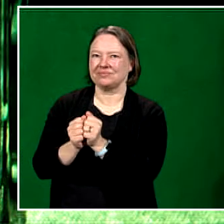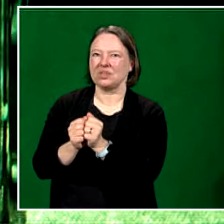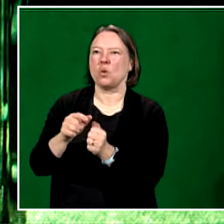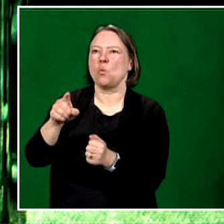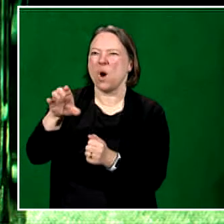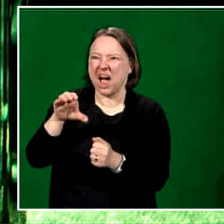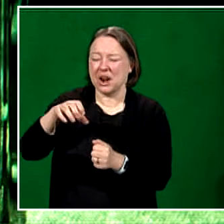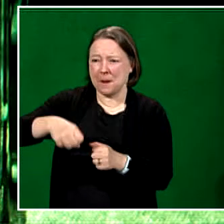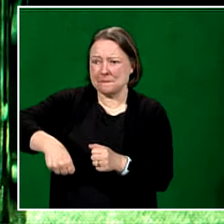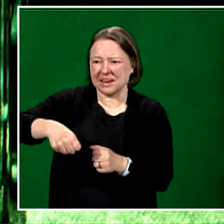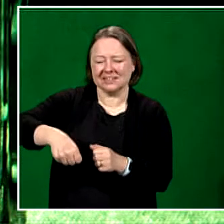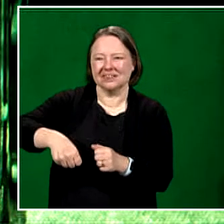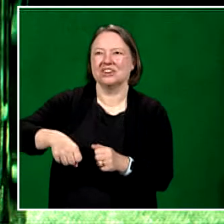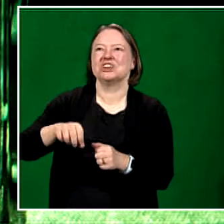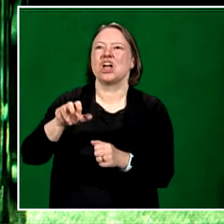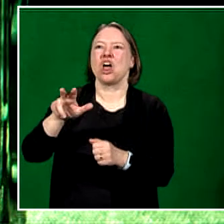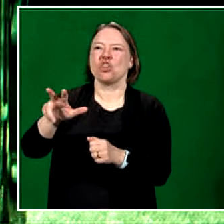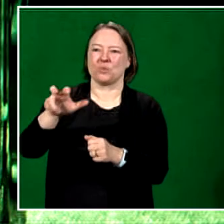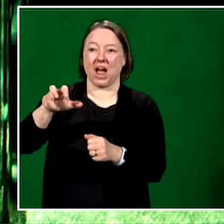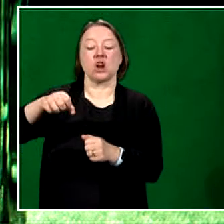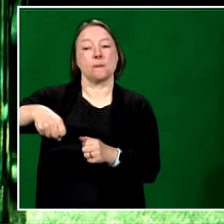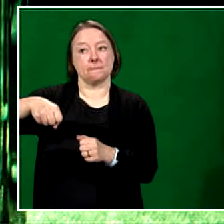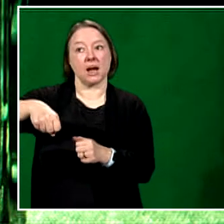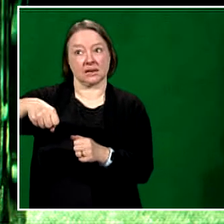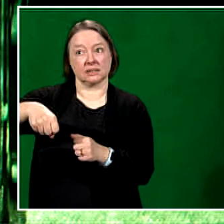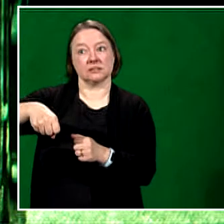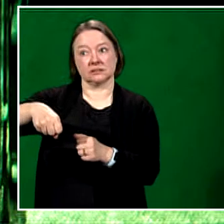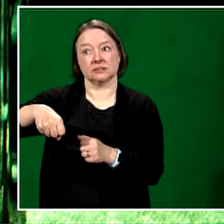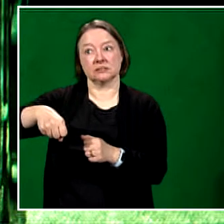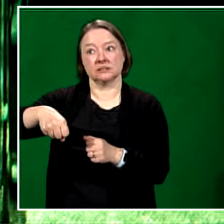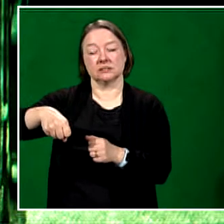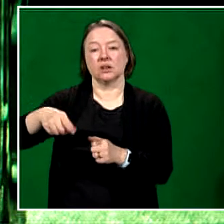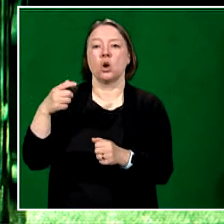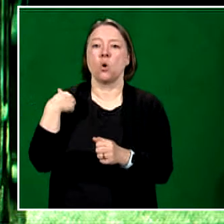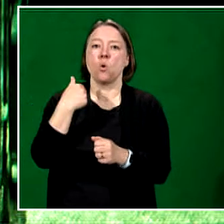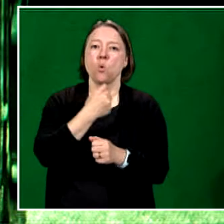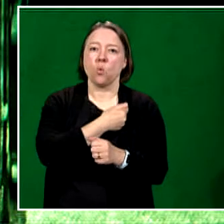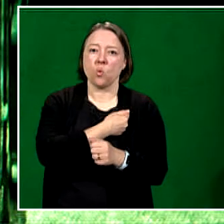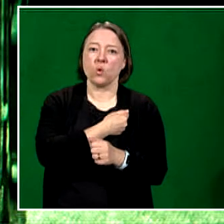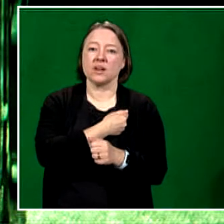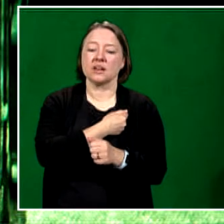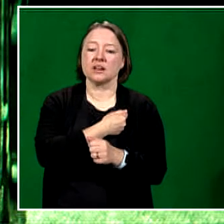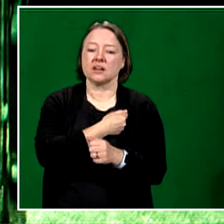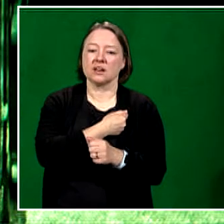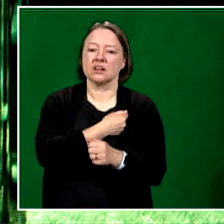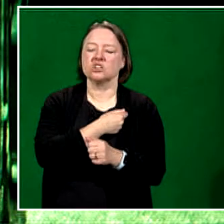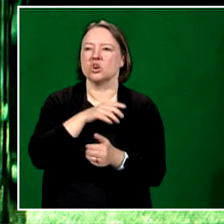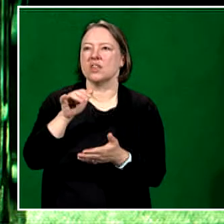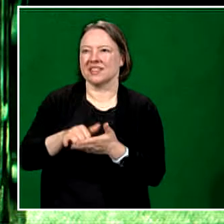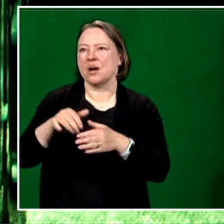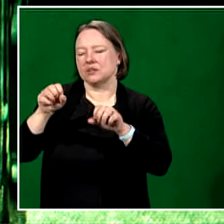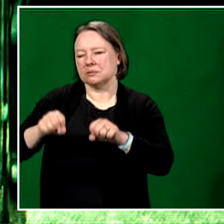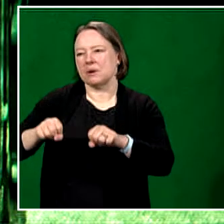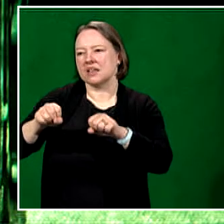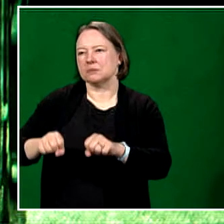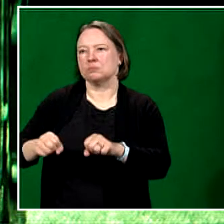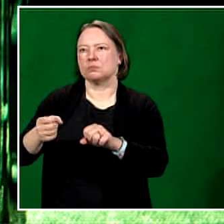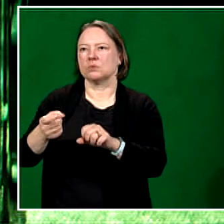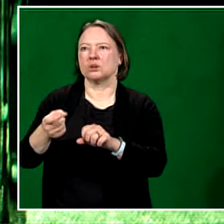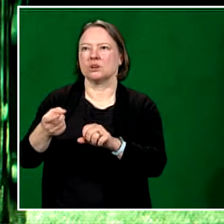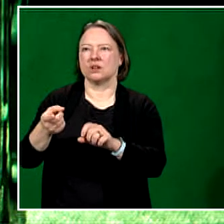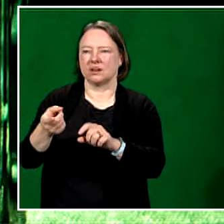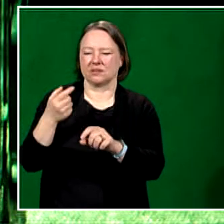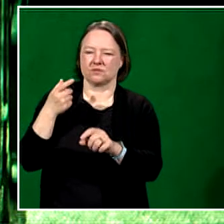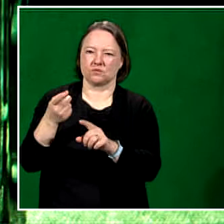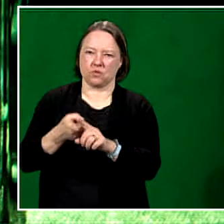100 buckets. It's 300 buckets. And we saw that was possible from the survey that we